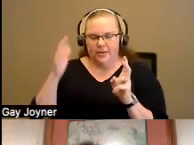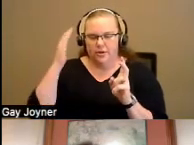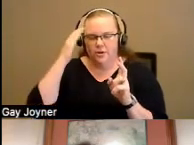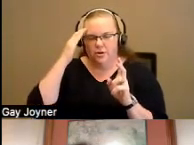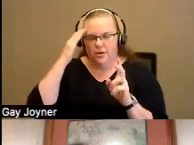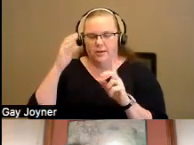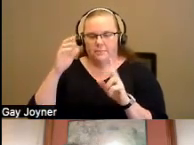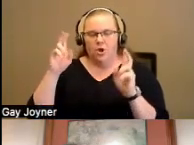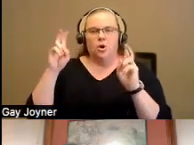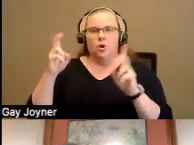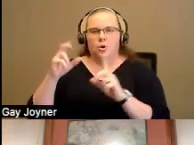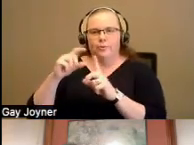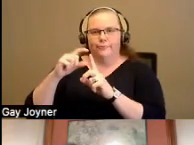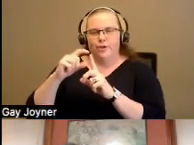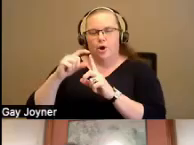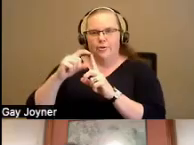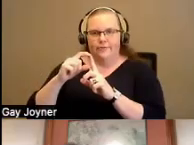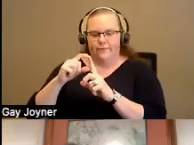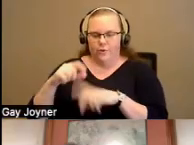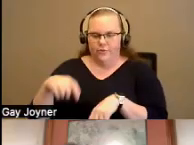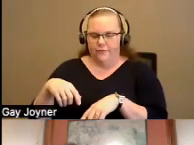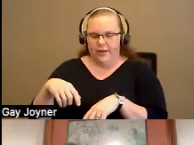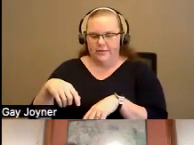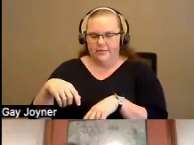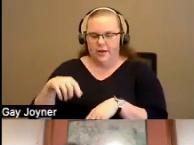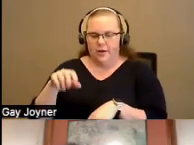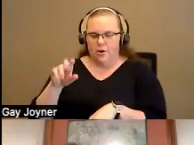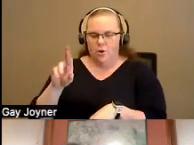also been um, known for the